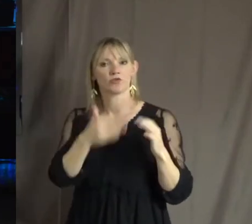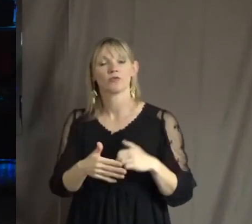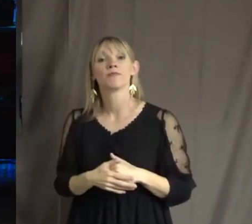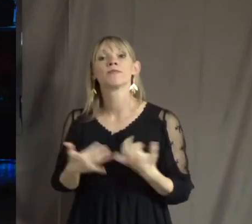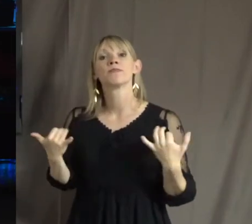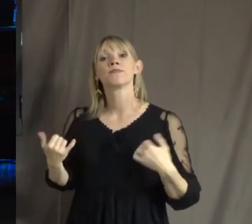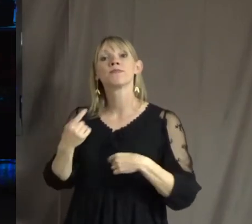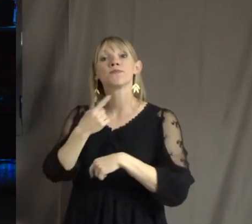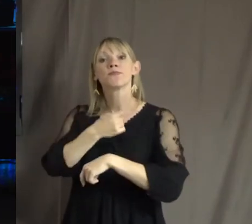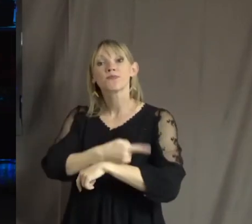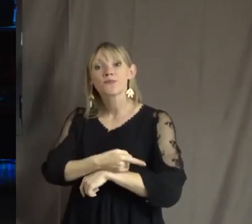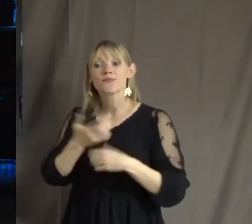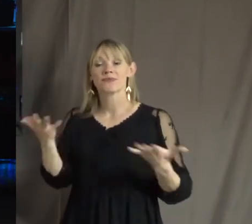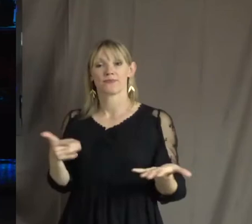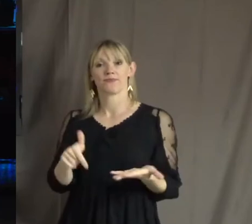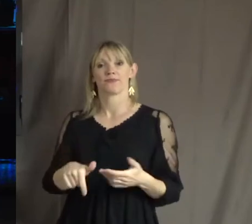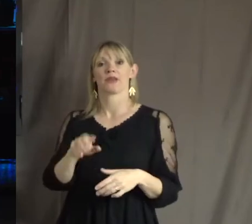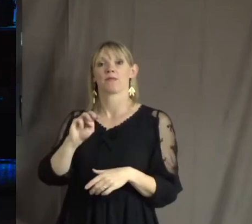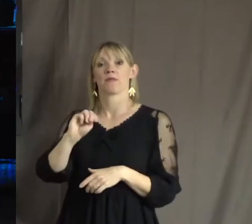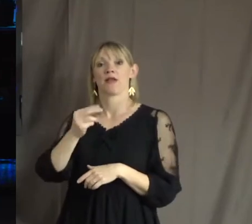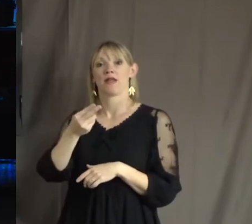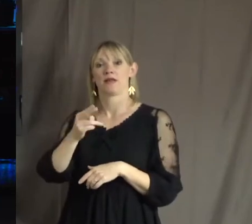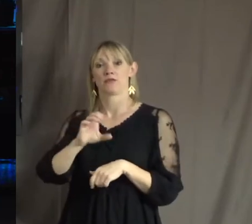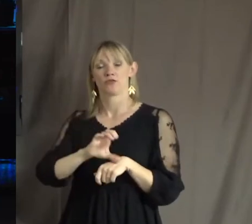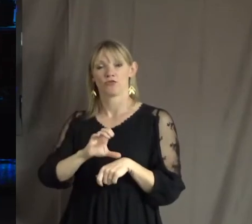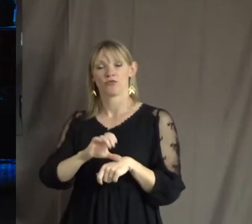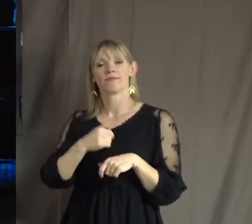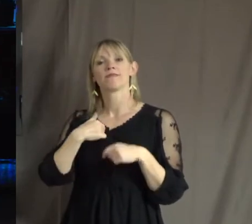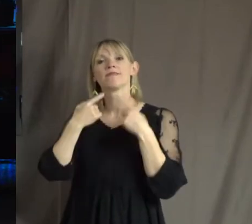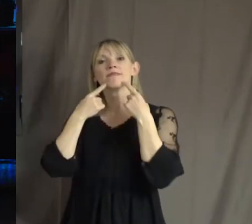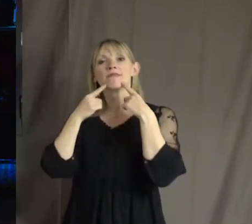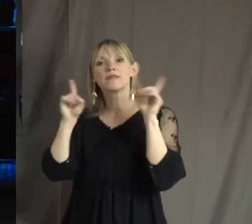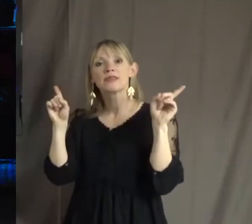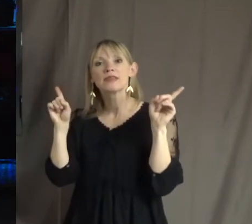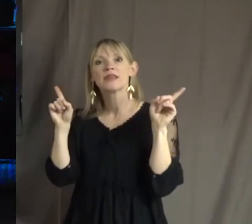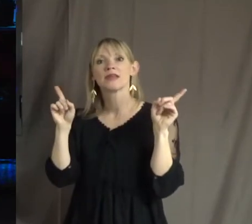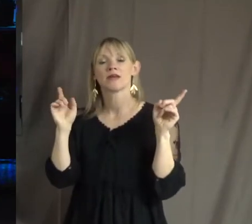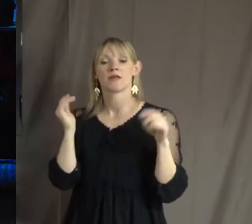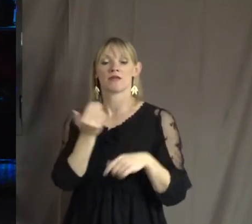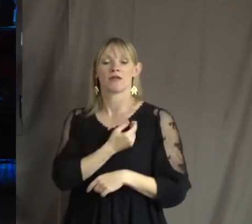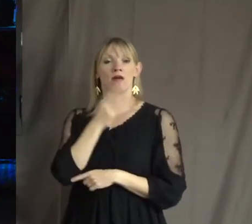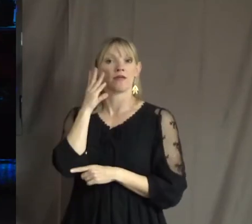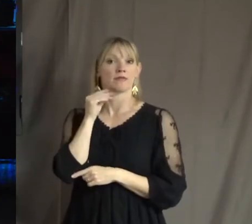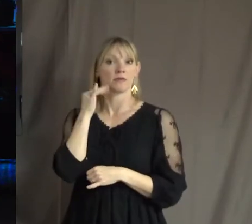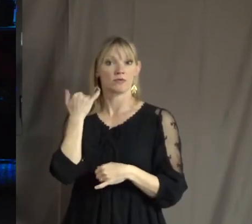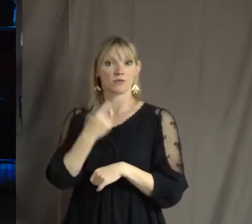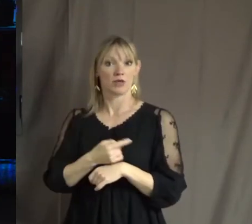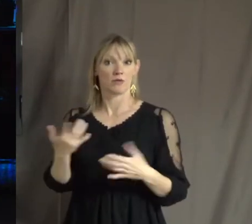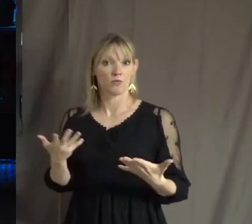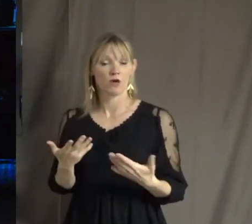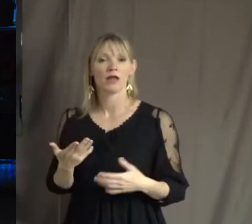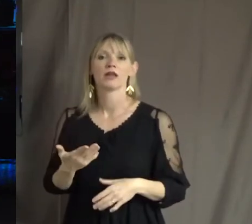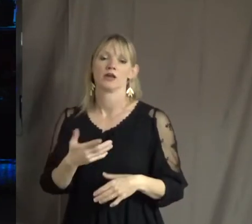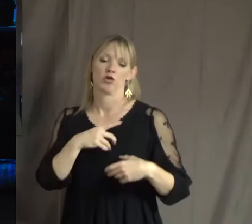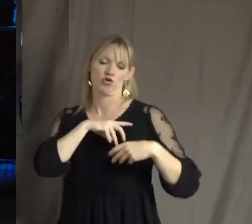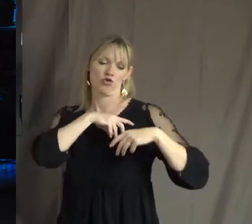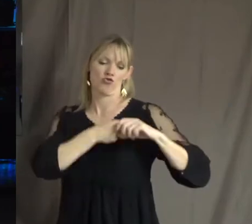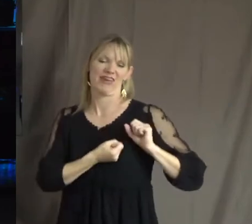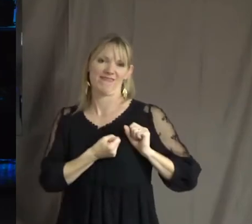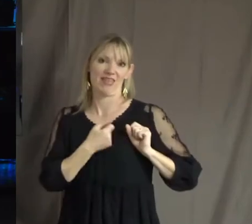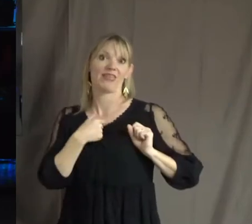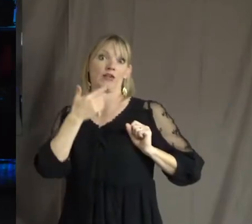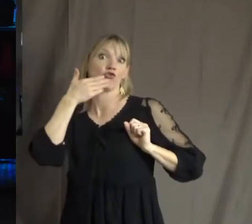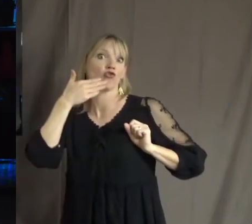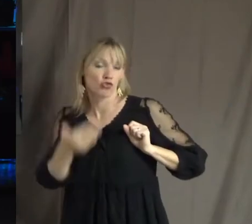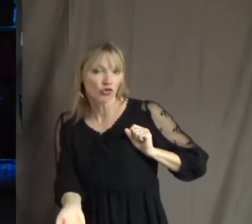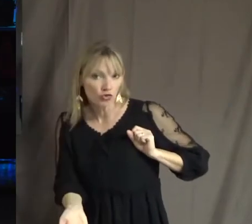today, here at Mile High Church, I declare that what we are experiencing today is good grief,